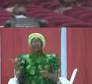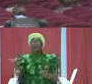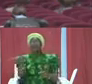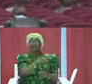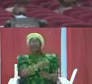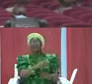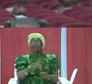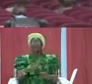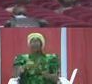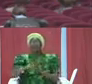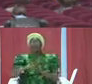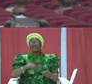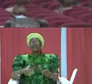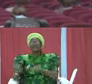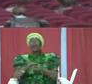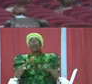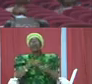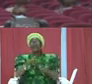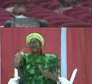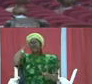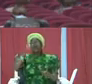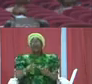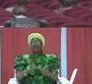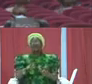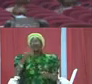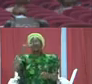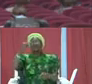do in remembrance of me.